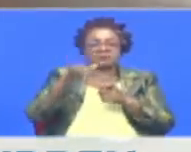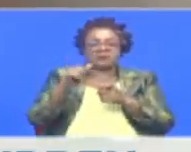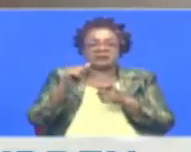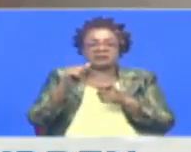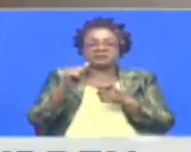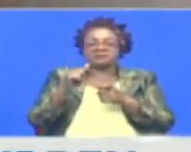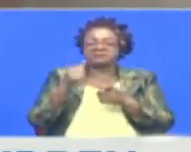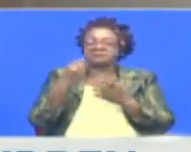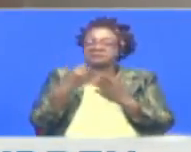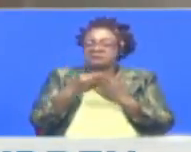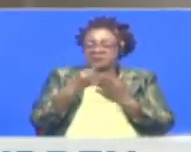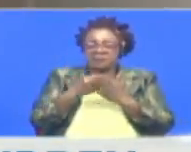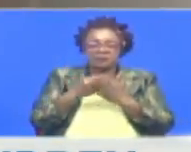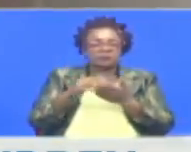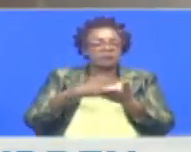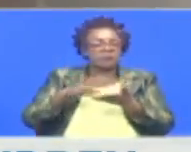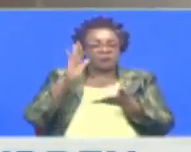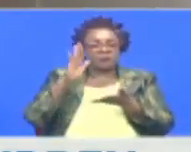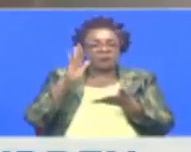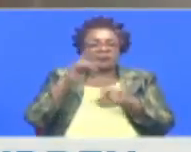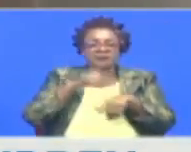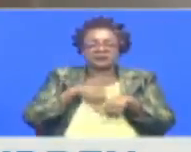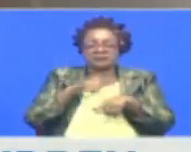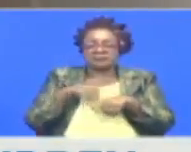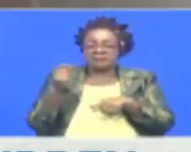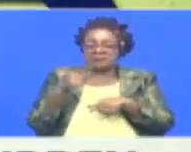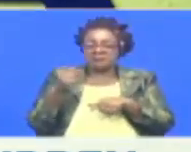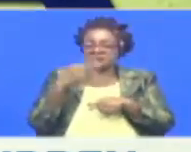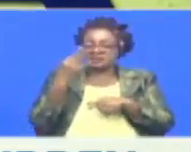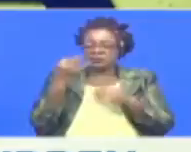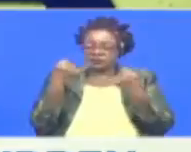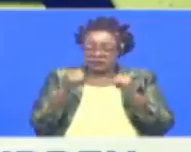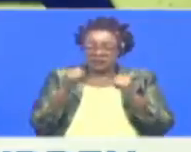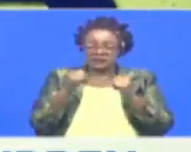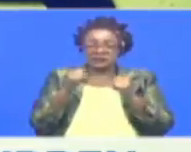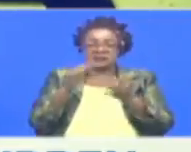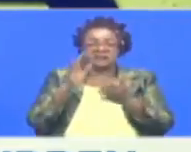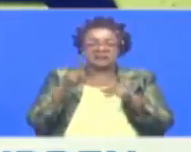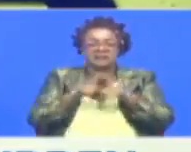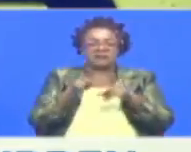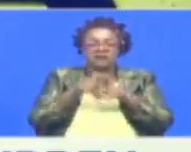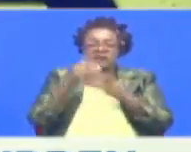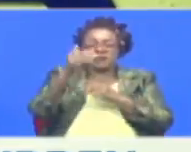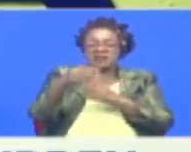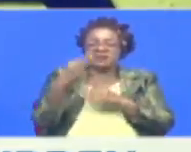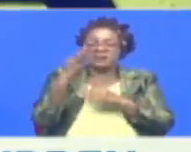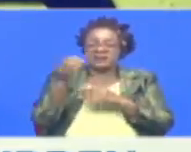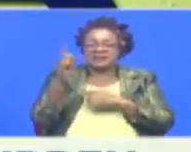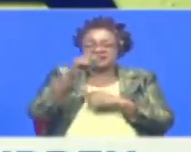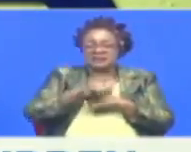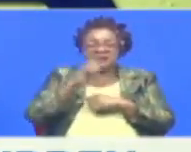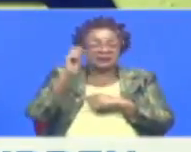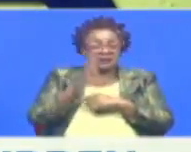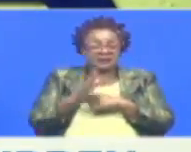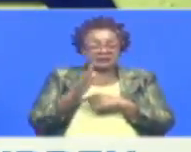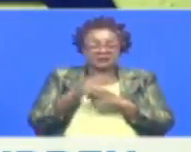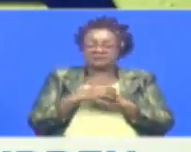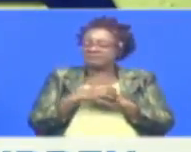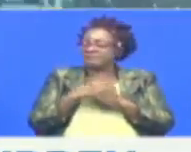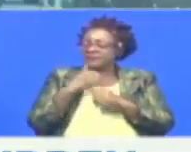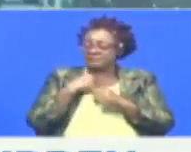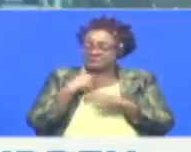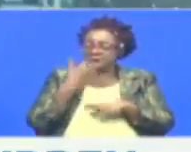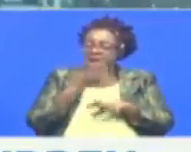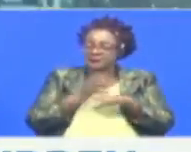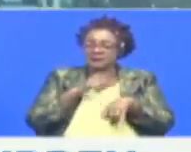considerable amount after three consecutive months of squeezing the same. For the next 30 days, Kenyans will now bear the brunt of